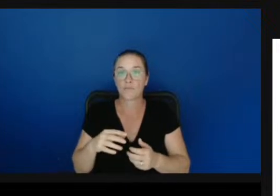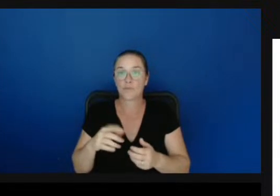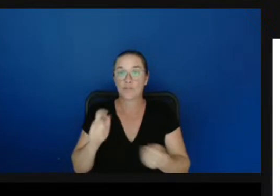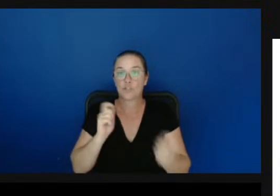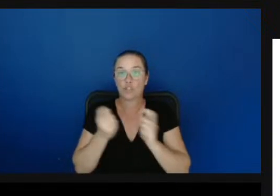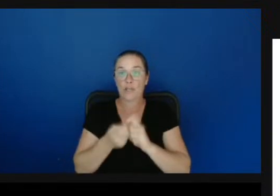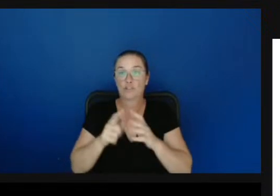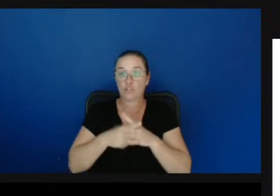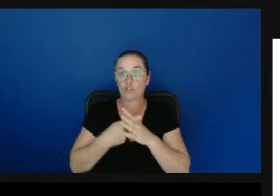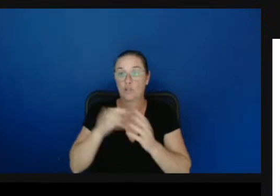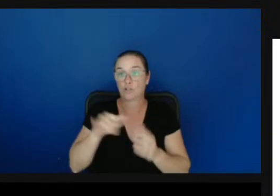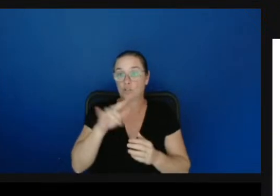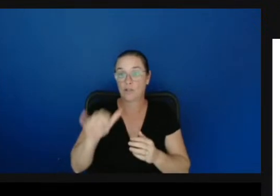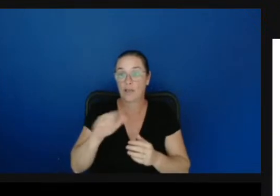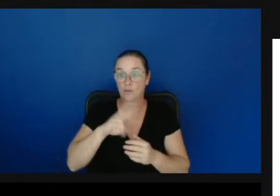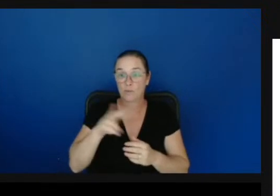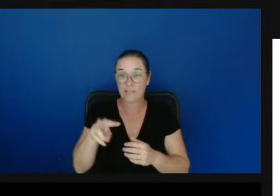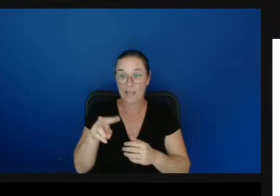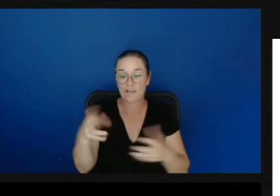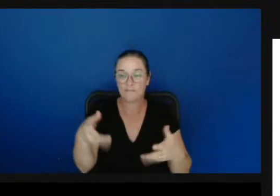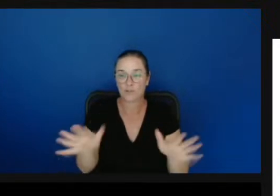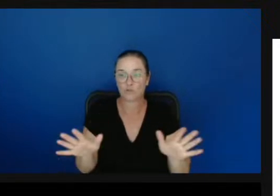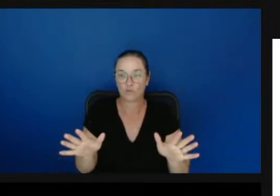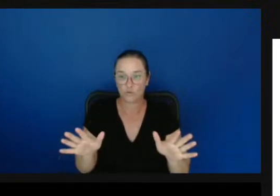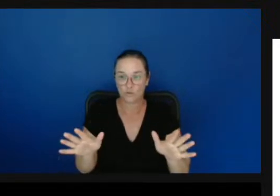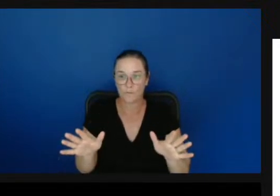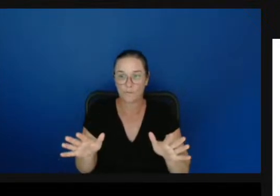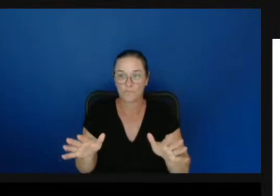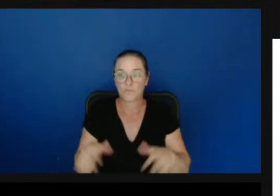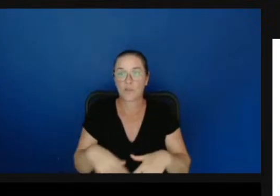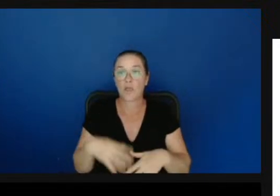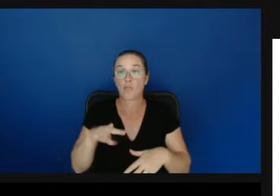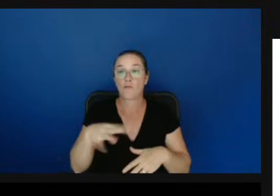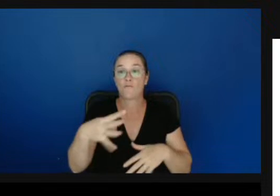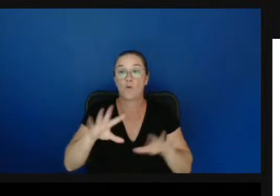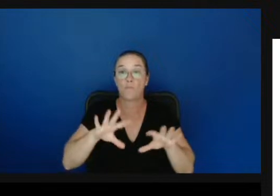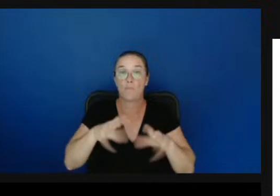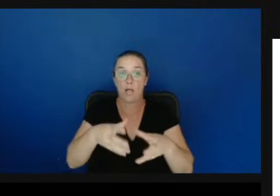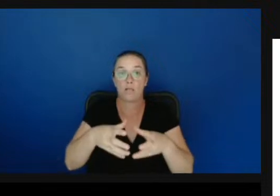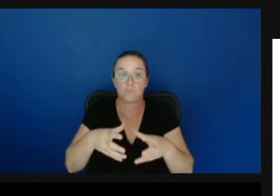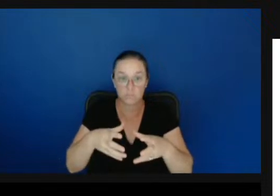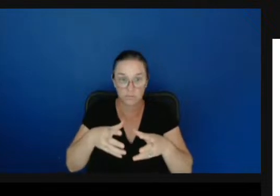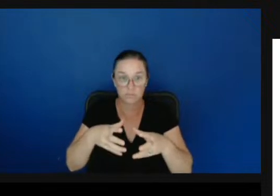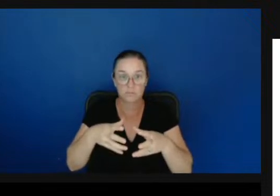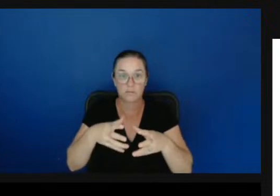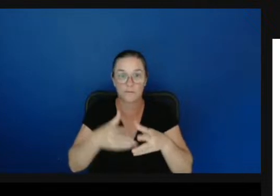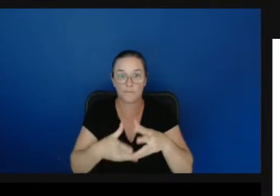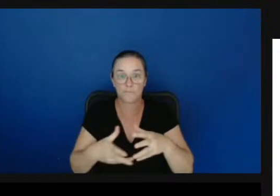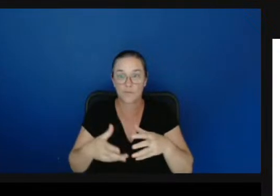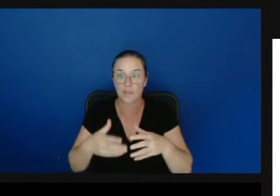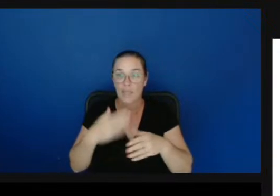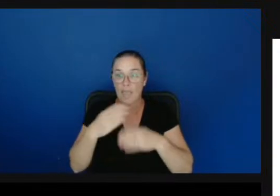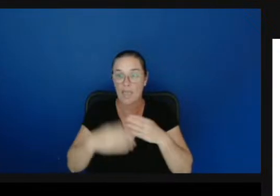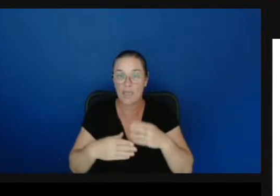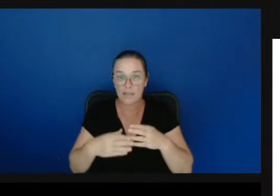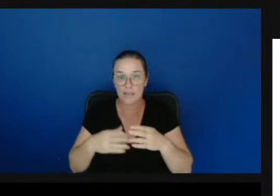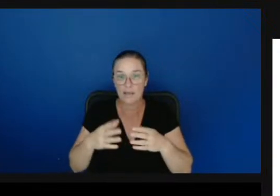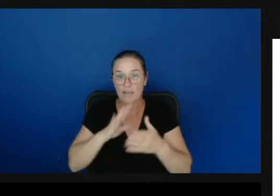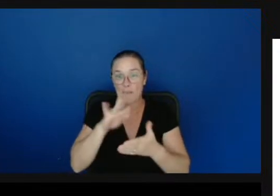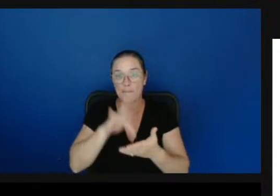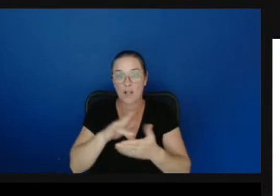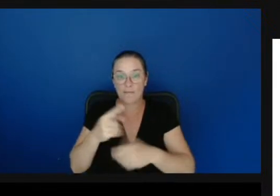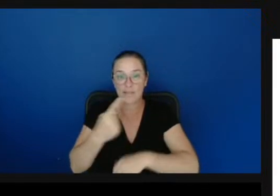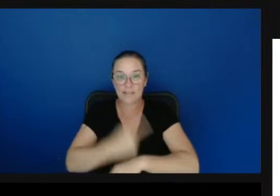22nd, had ended. They note that the 4th pulse ended by midday